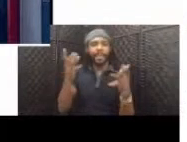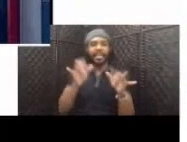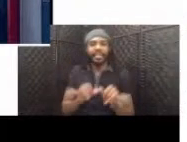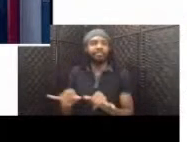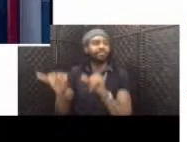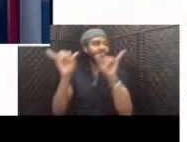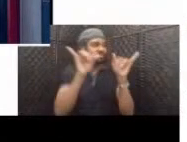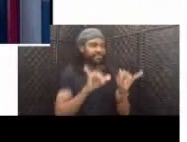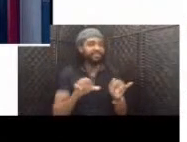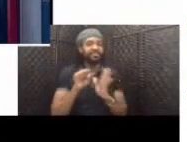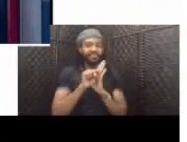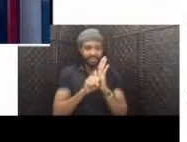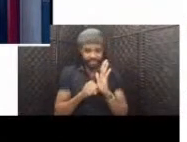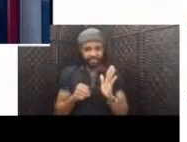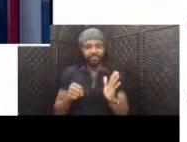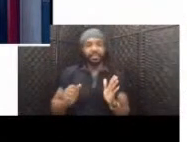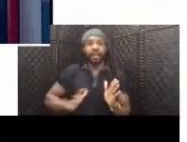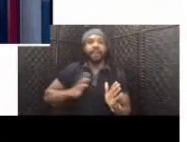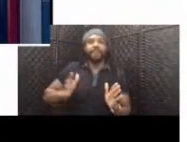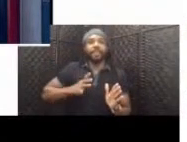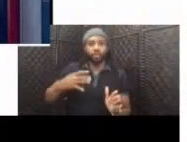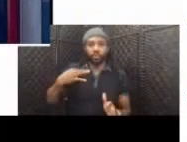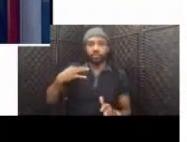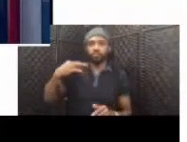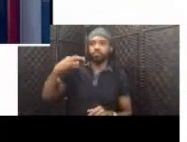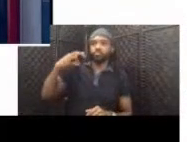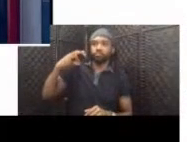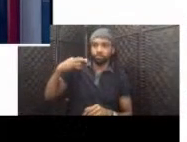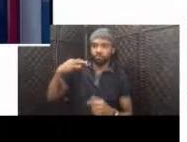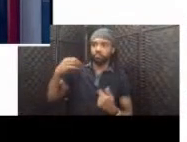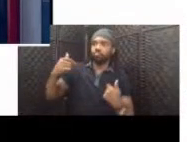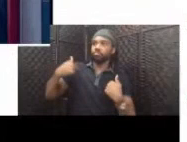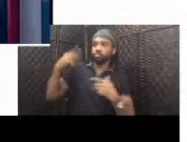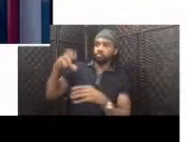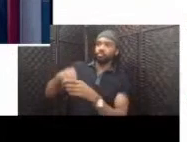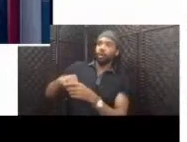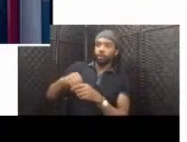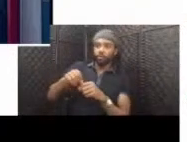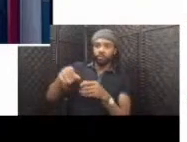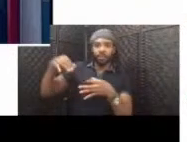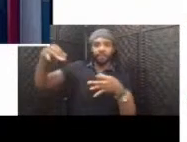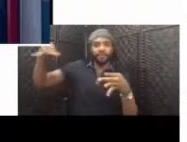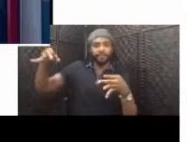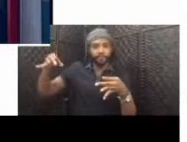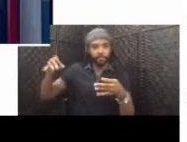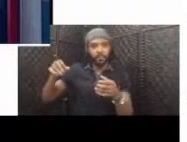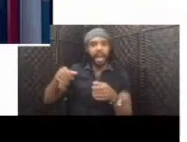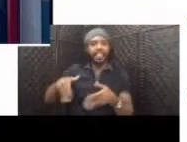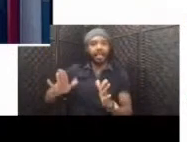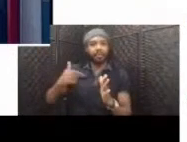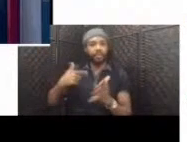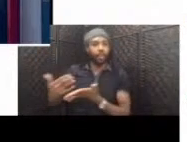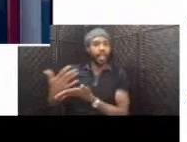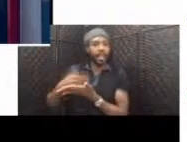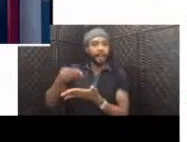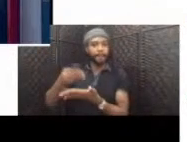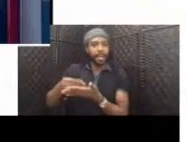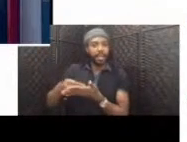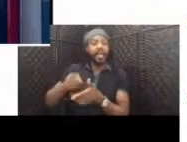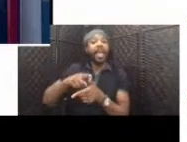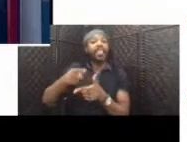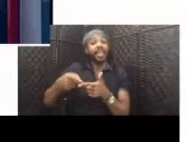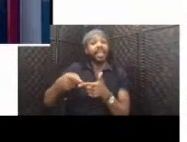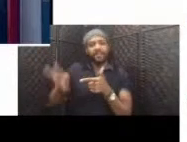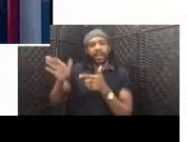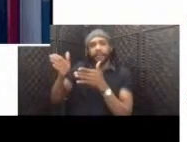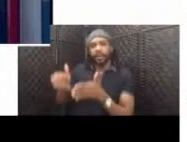officially makes you someone who is allowed to collect money. And that's really the first step. So you have to find someone who can be your treasurer. And this